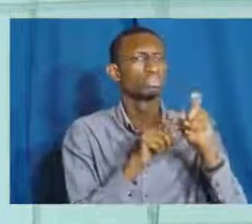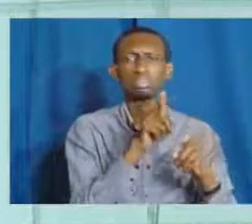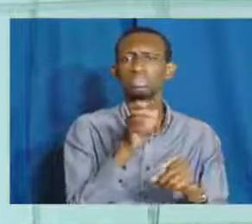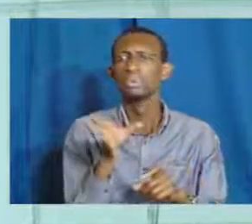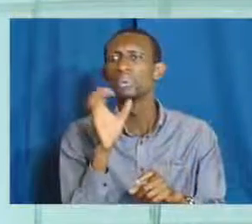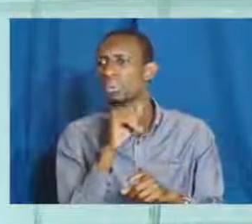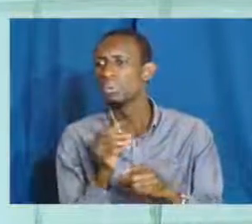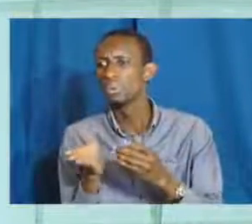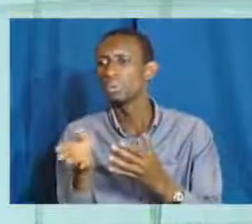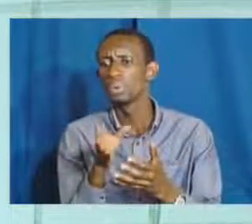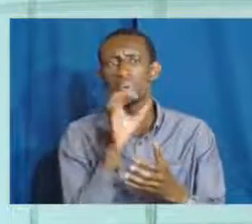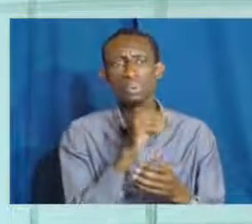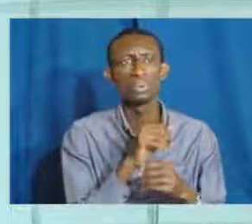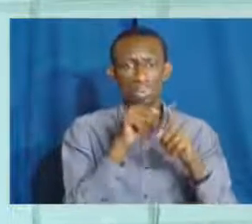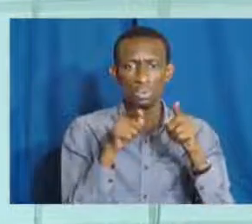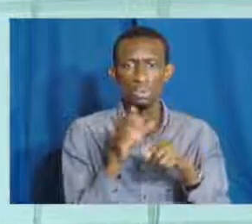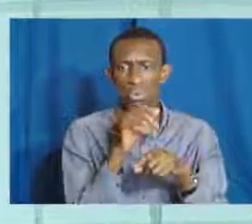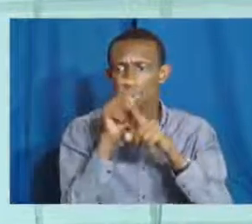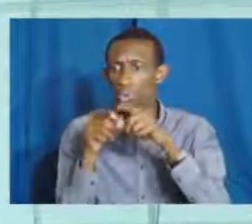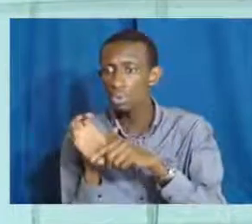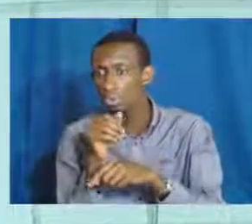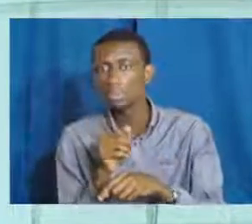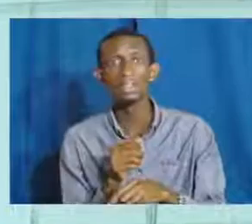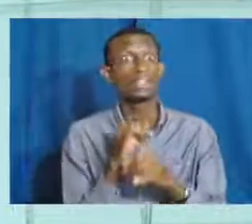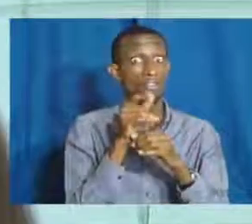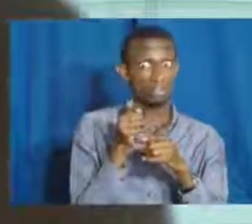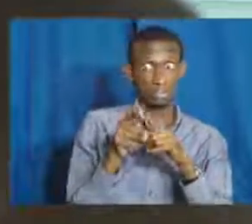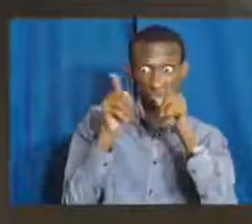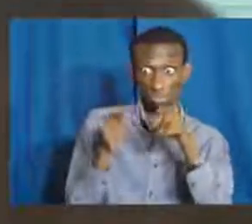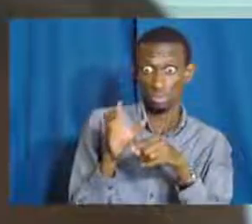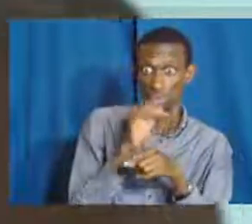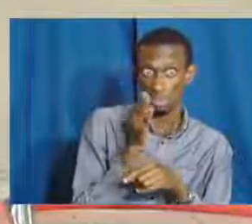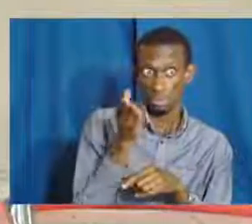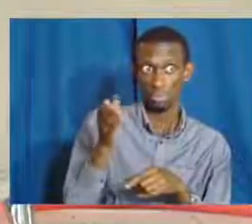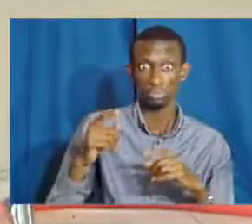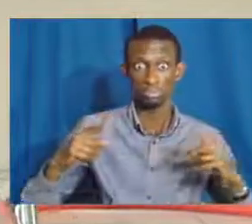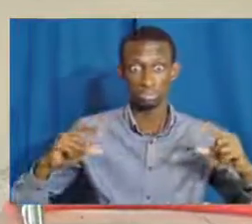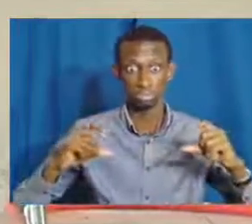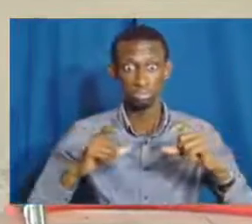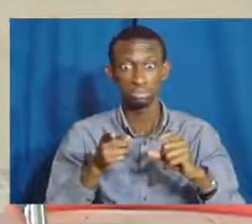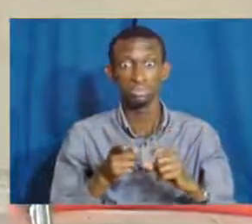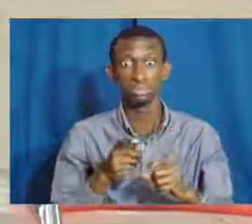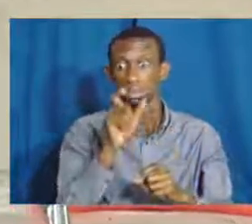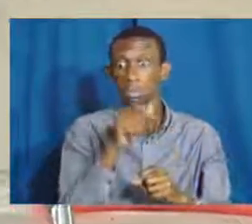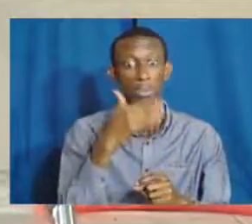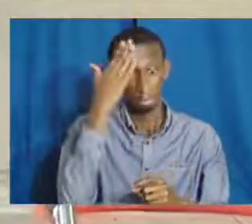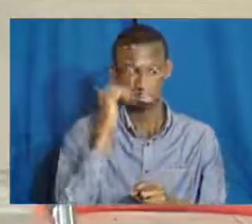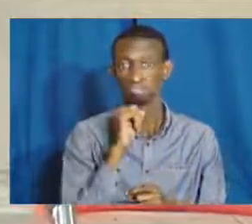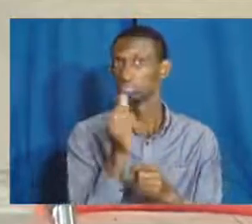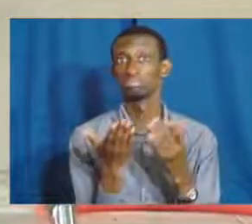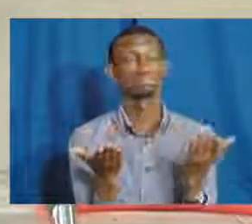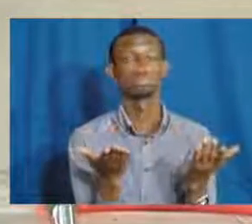were left. Why? When he left these, that means these elements were not known at that time.